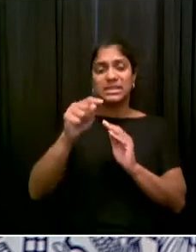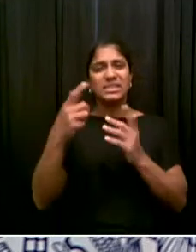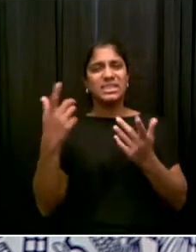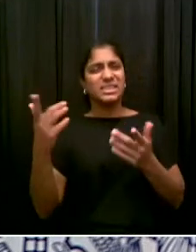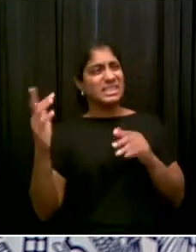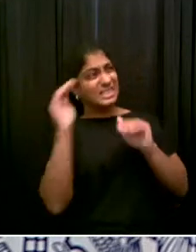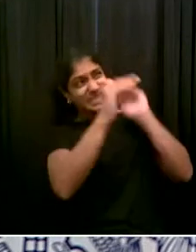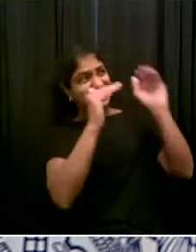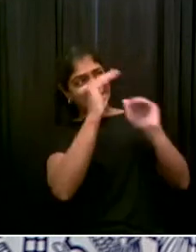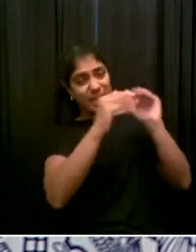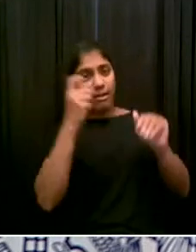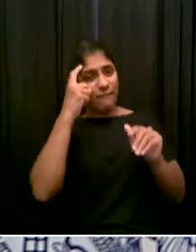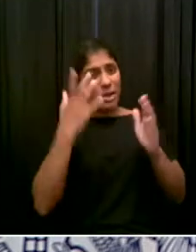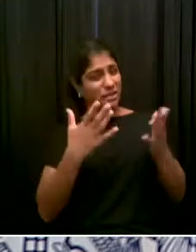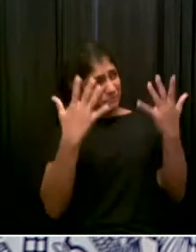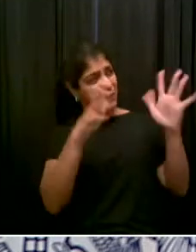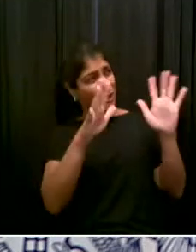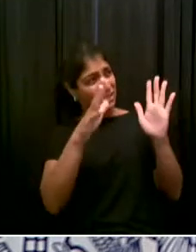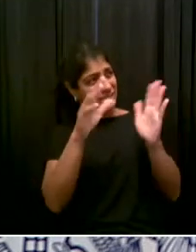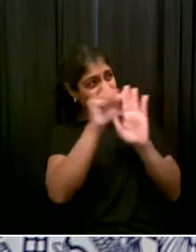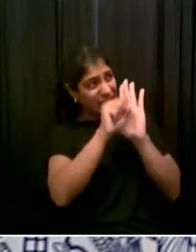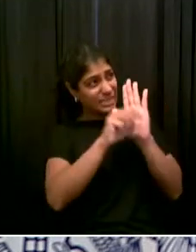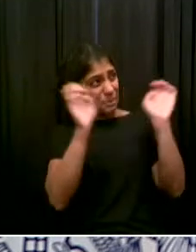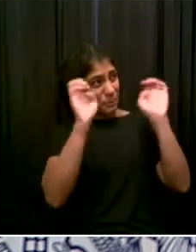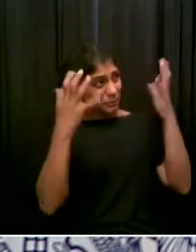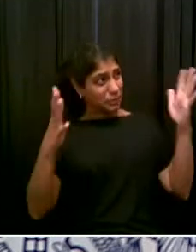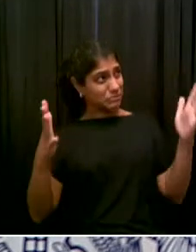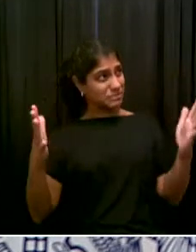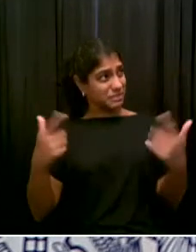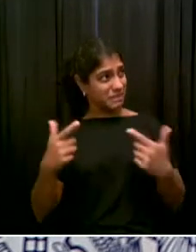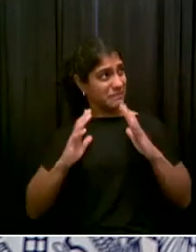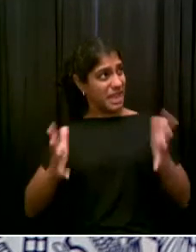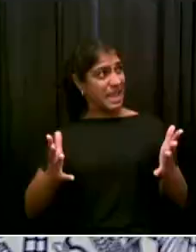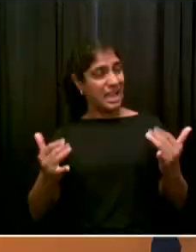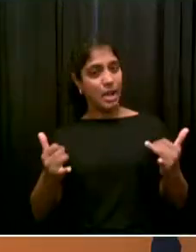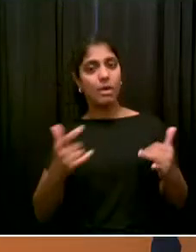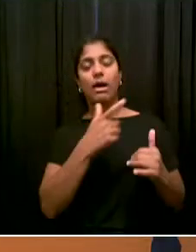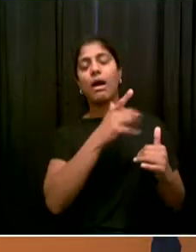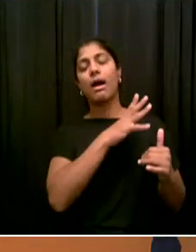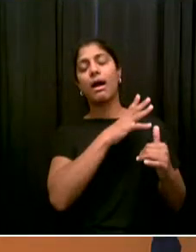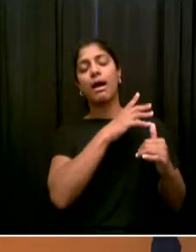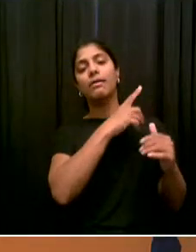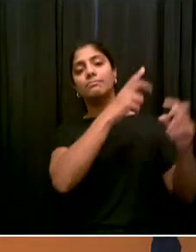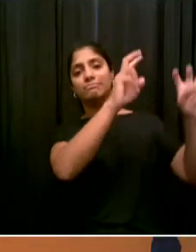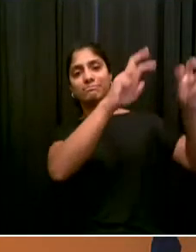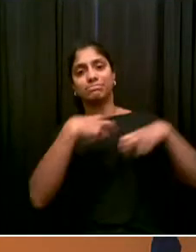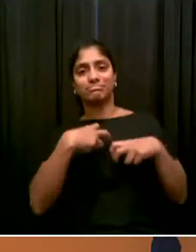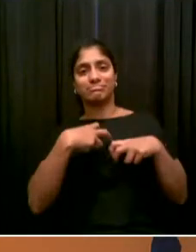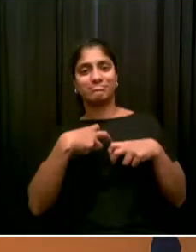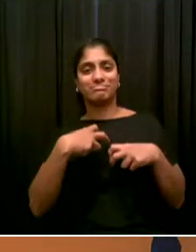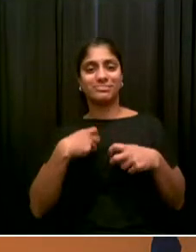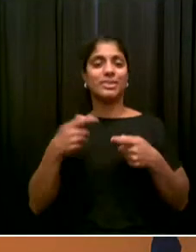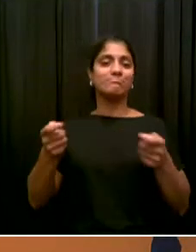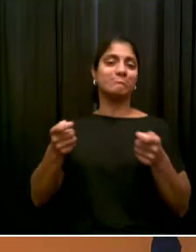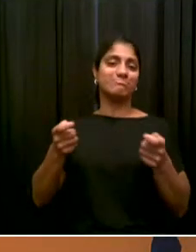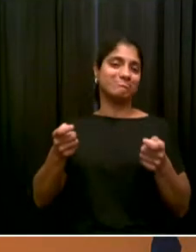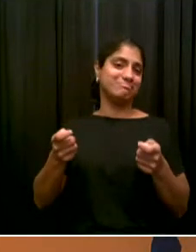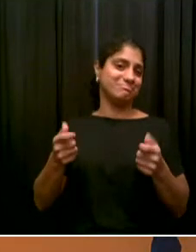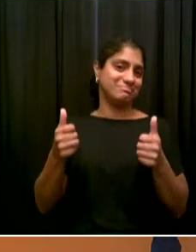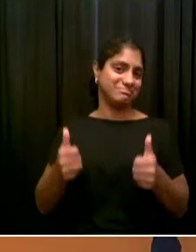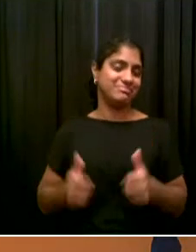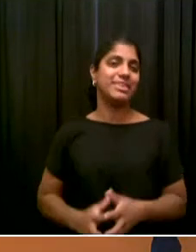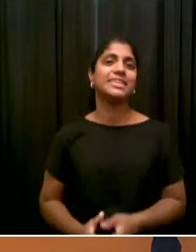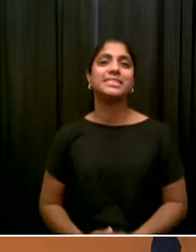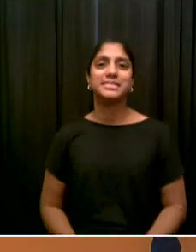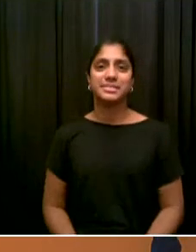pathway to recovery. The vaccination effort is the reason we get to have the recovery. But we also have other important work to do